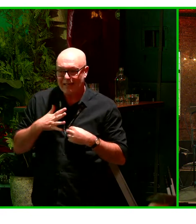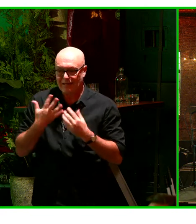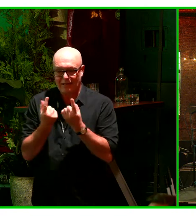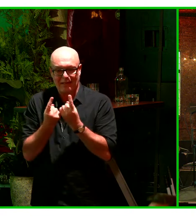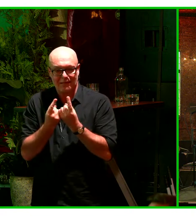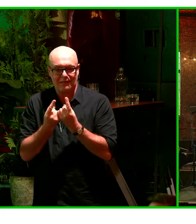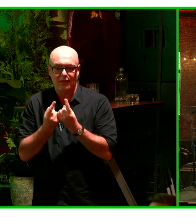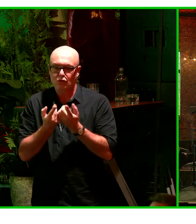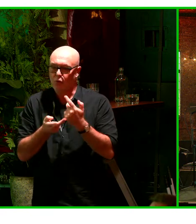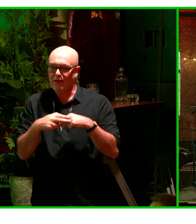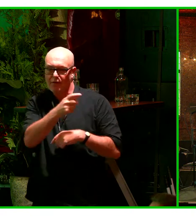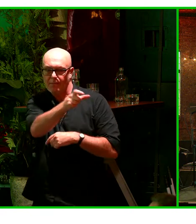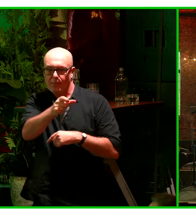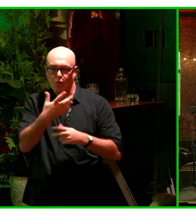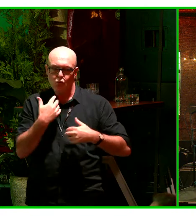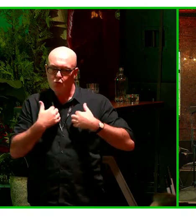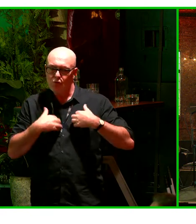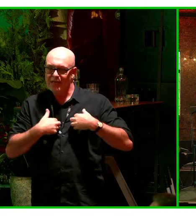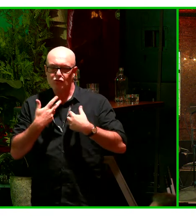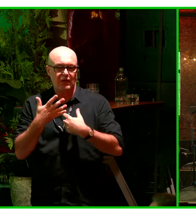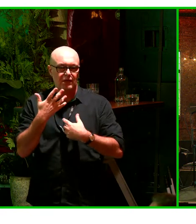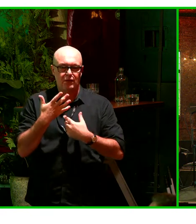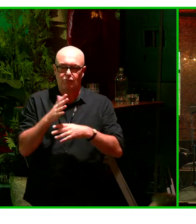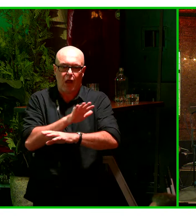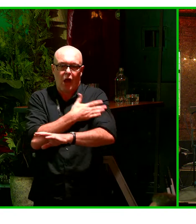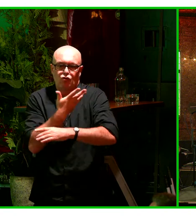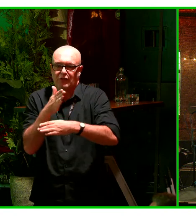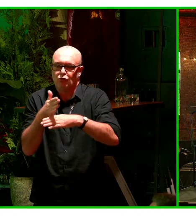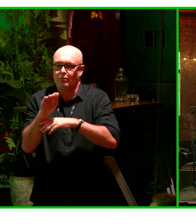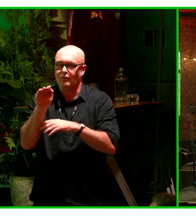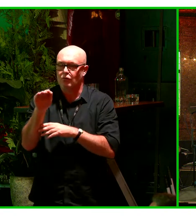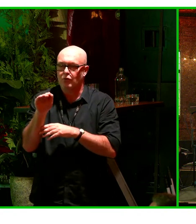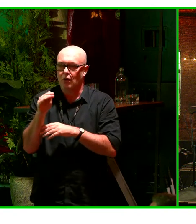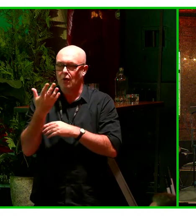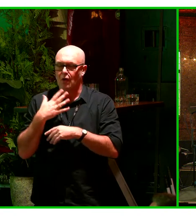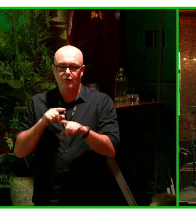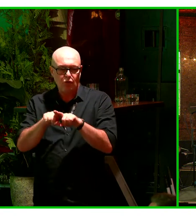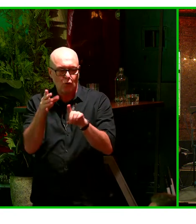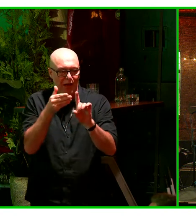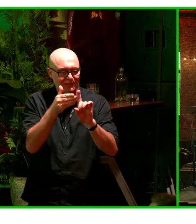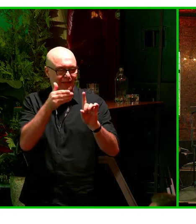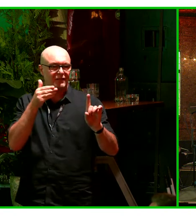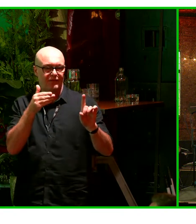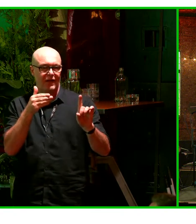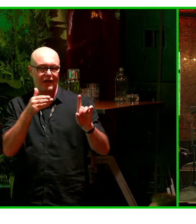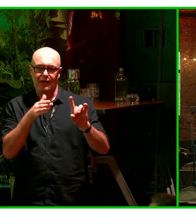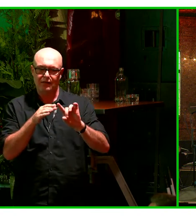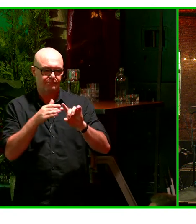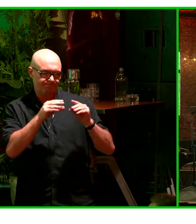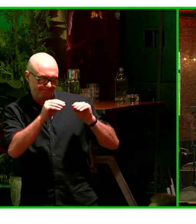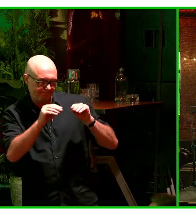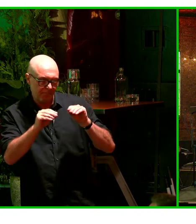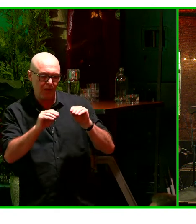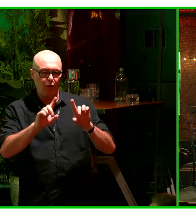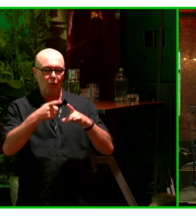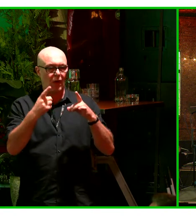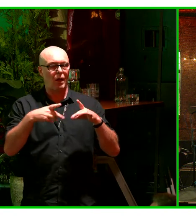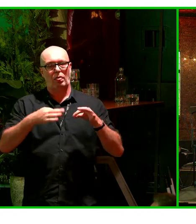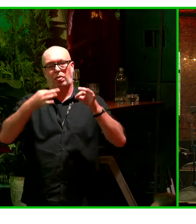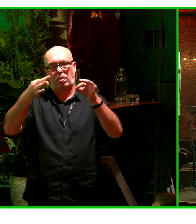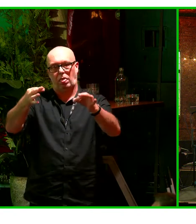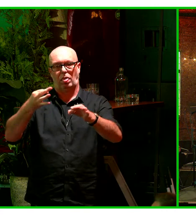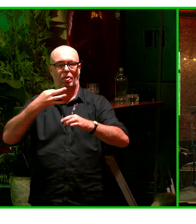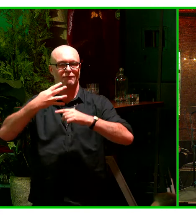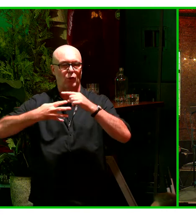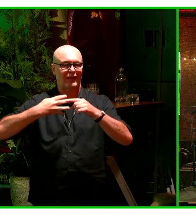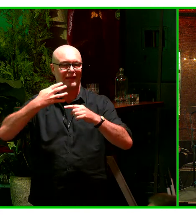are interested in those jobs of the future in the right streams now. We can't just turn a tap on in 4 years' time and say, we're